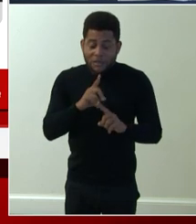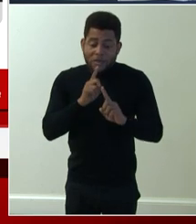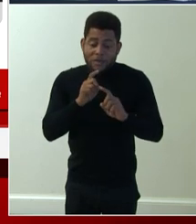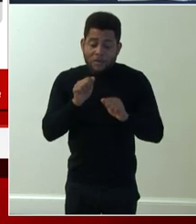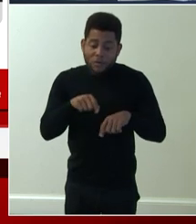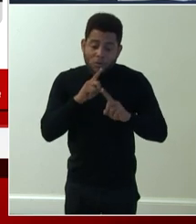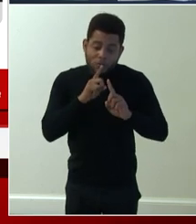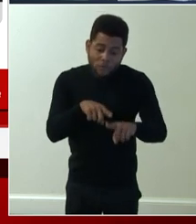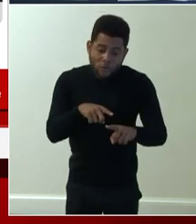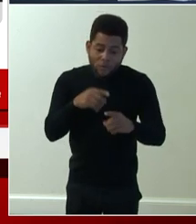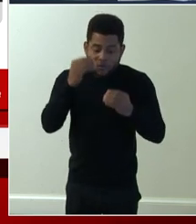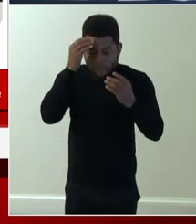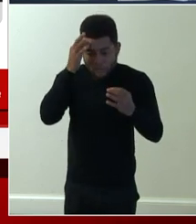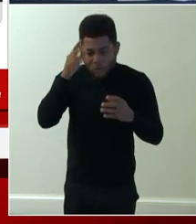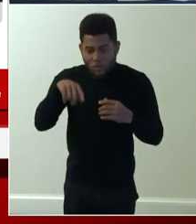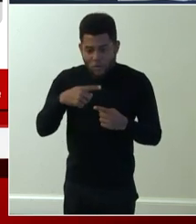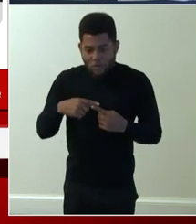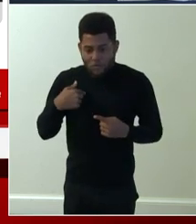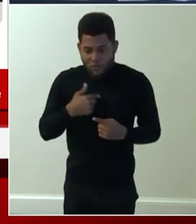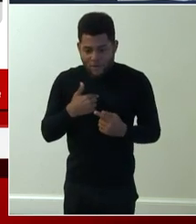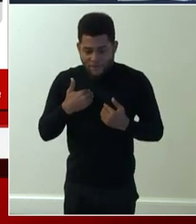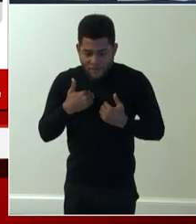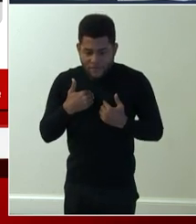to us. And that's